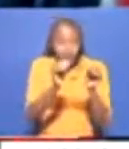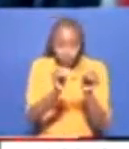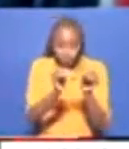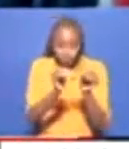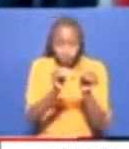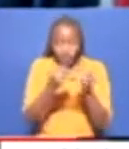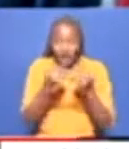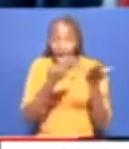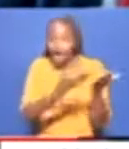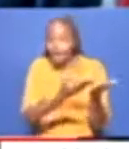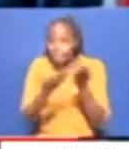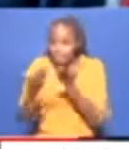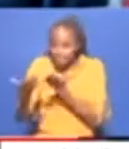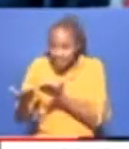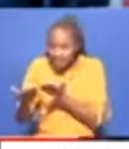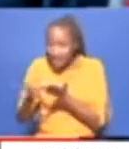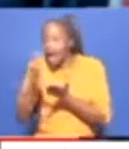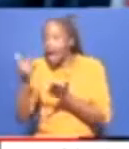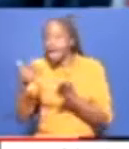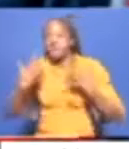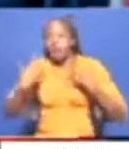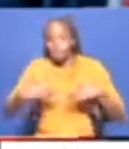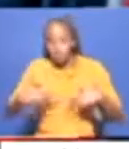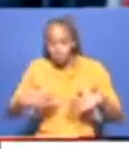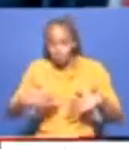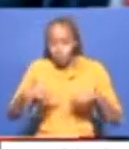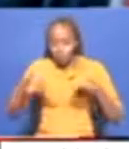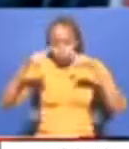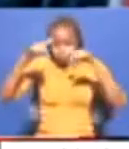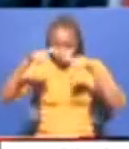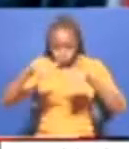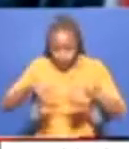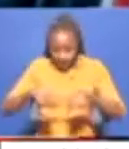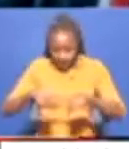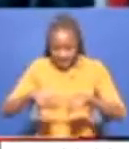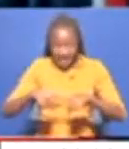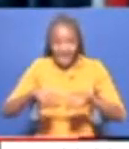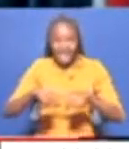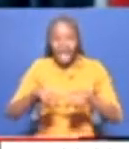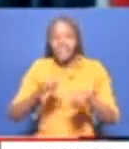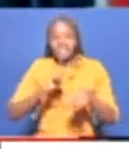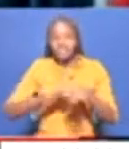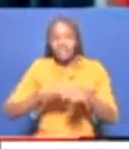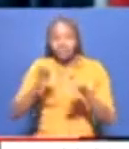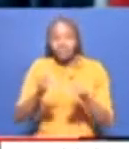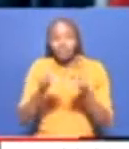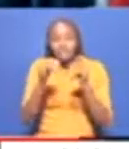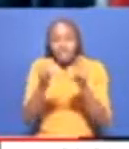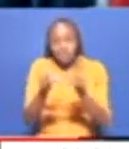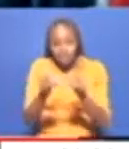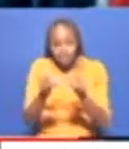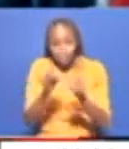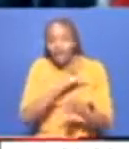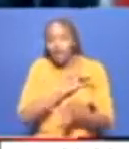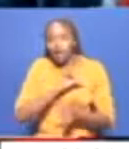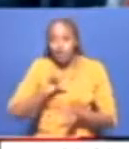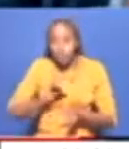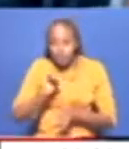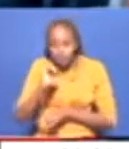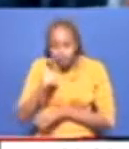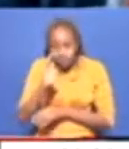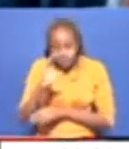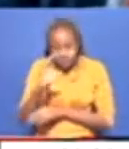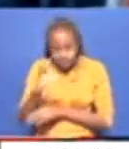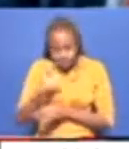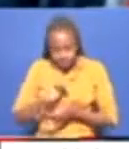bring some more people in between today and time you'll be given by the Commission.